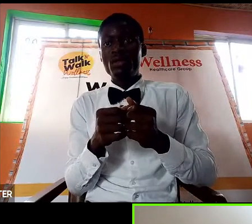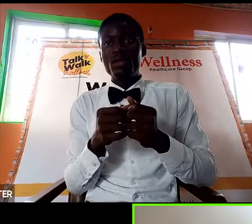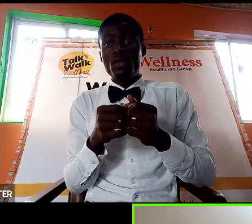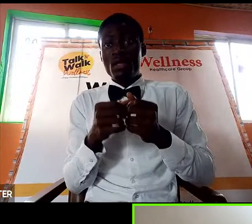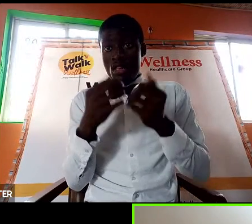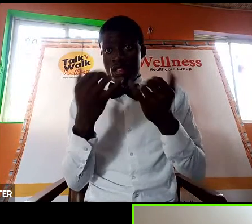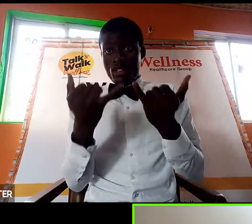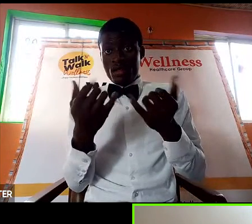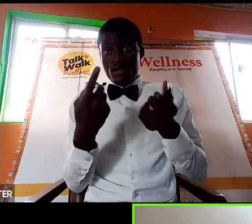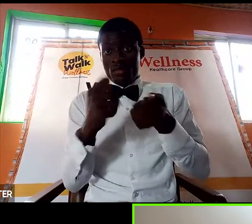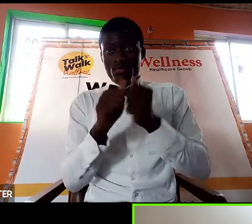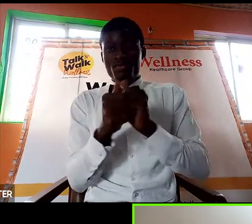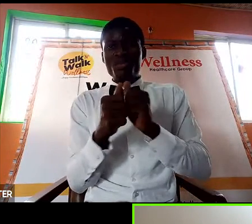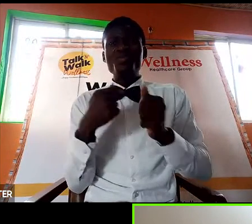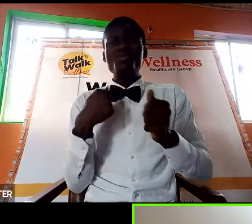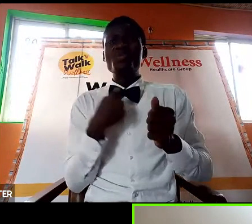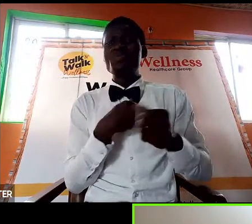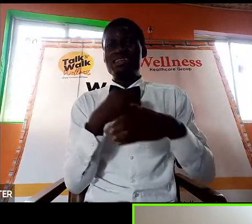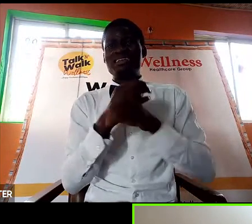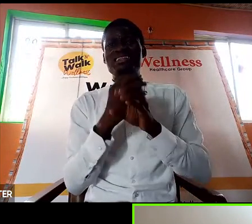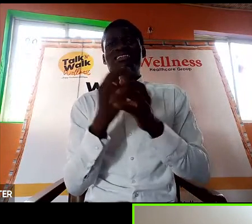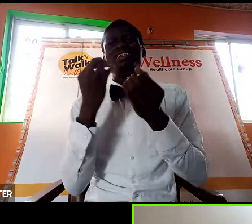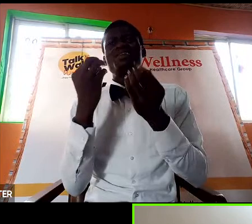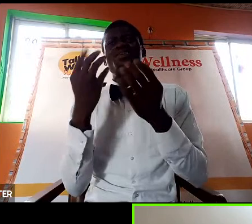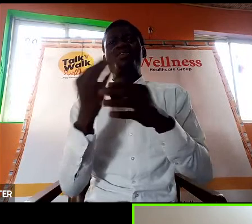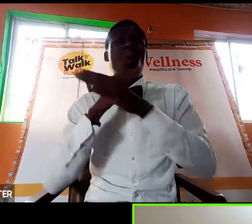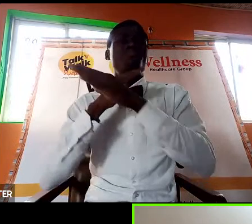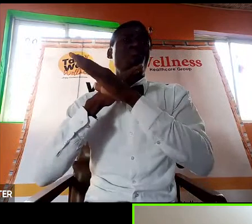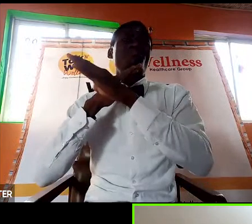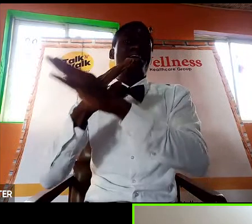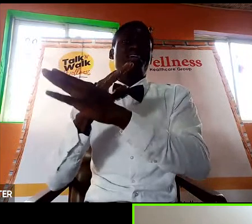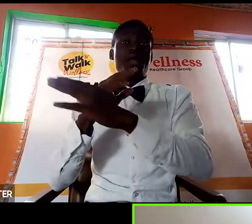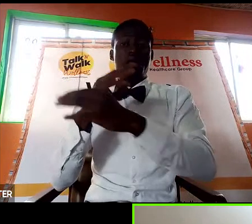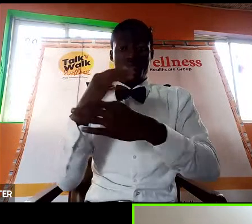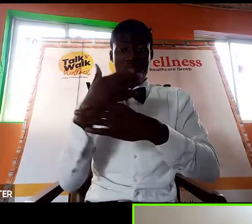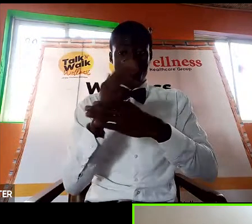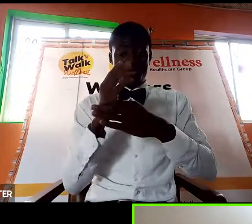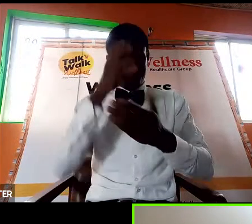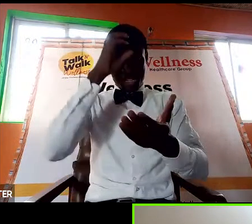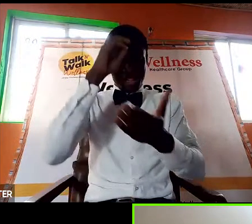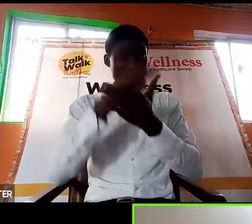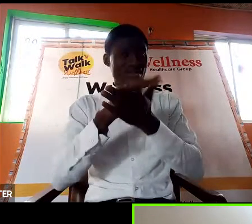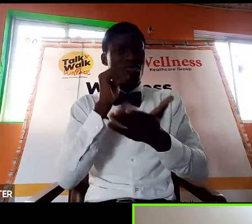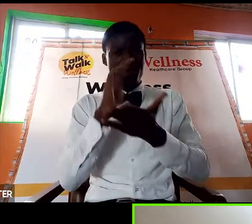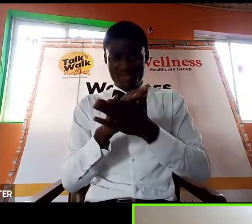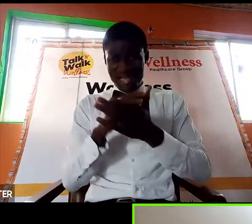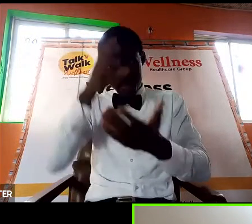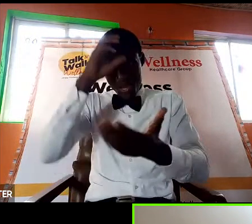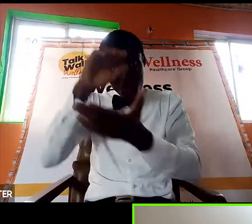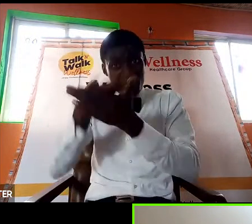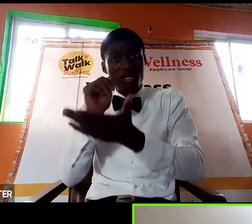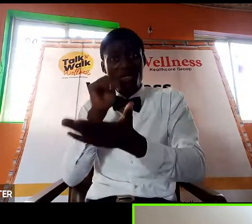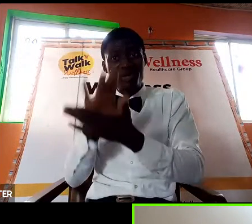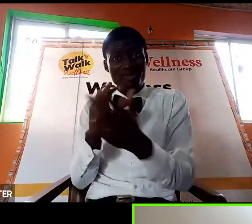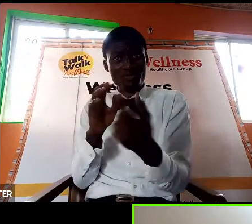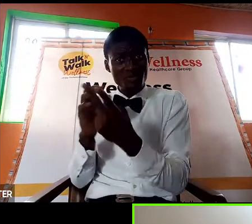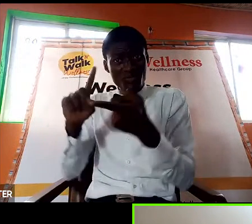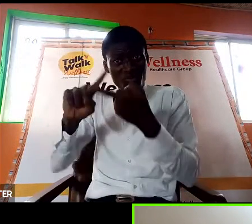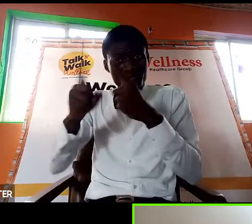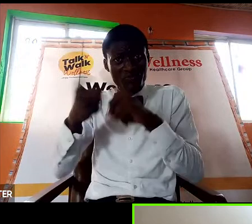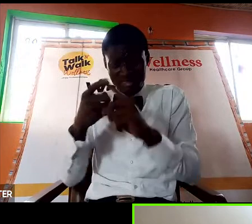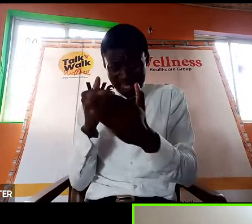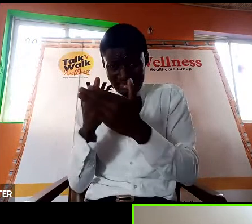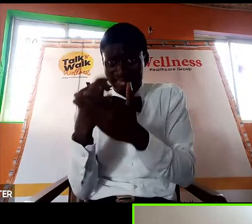lot of barrier between ourselves as couples. If you are friends, I don't think this thing is going to be a big deal. I mean, you